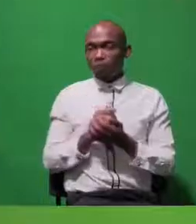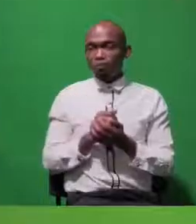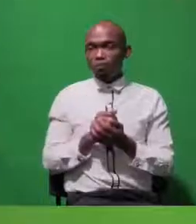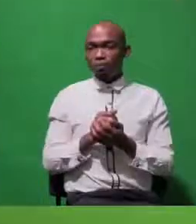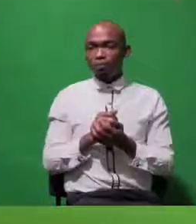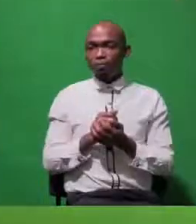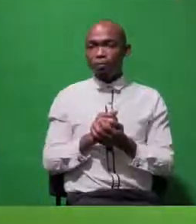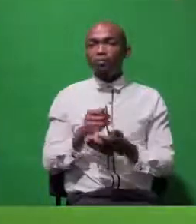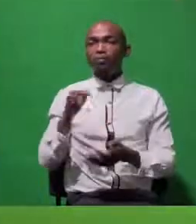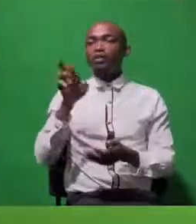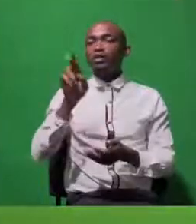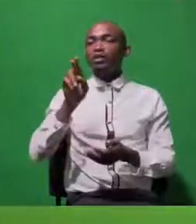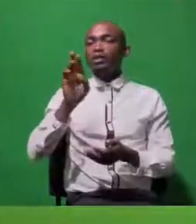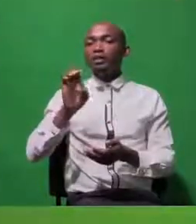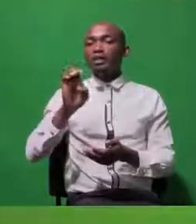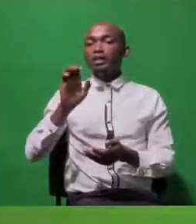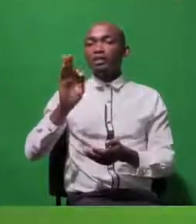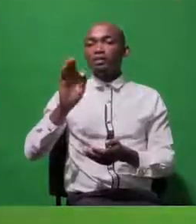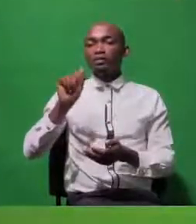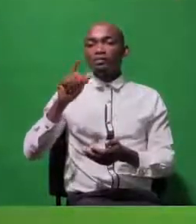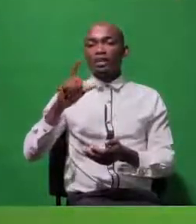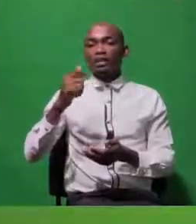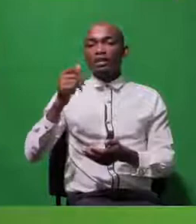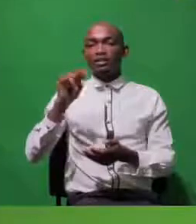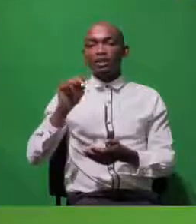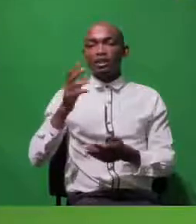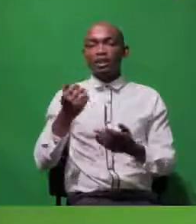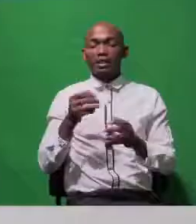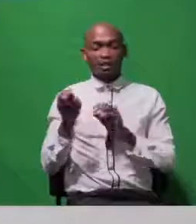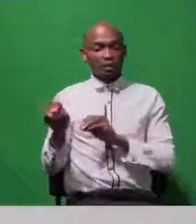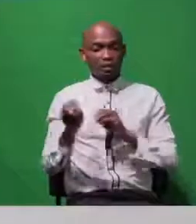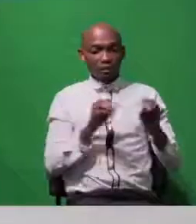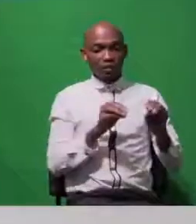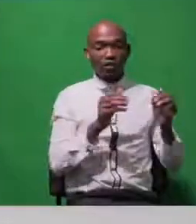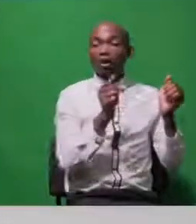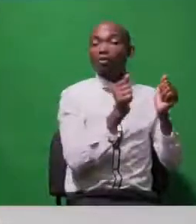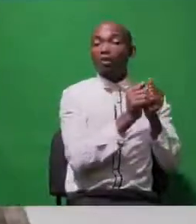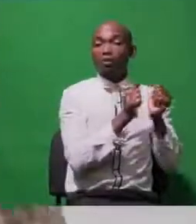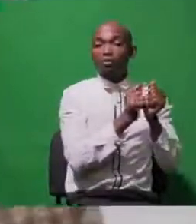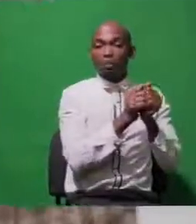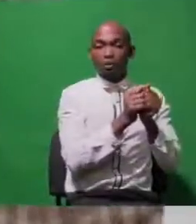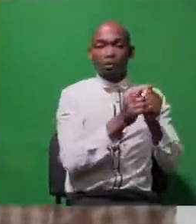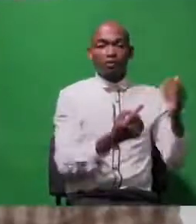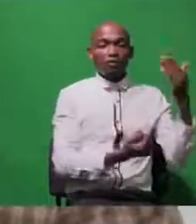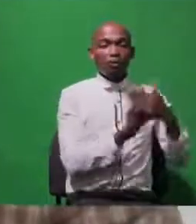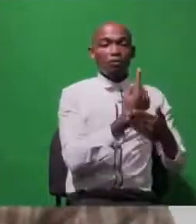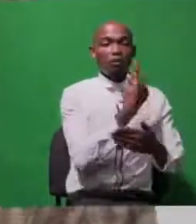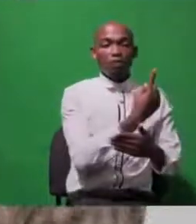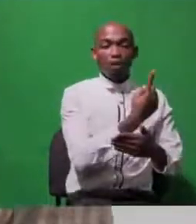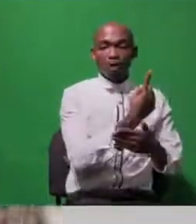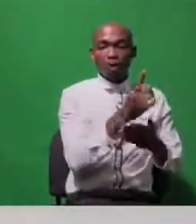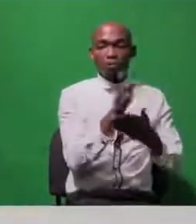A reflection is a straight shifting of an object from one position